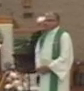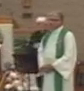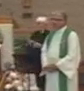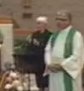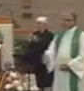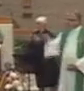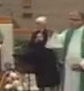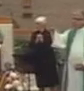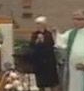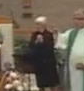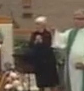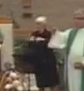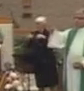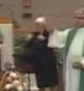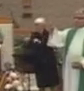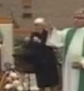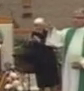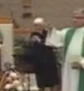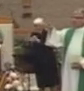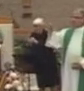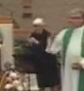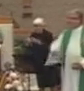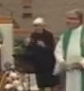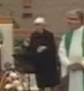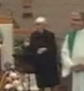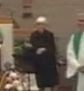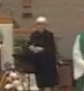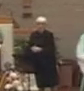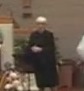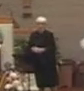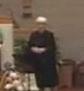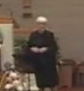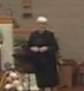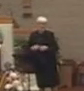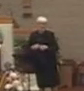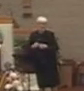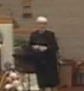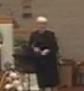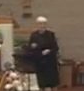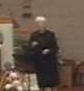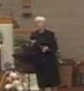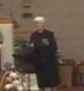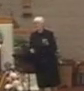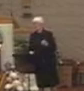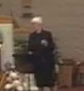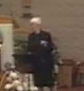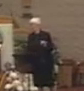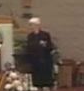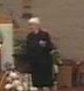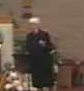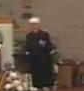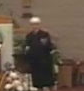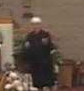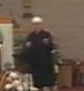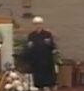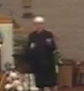Congratulations. And you're still here together? Okay, good. What else do we have?